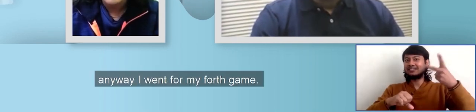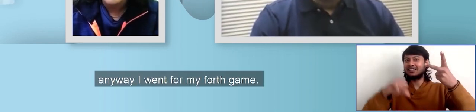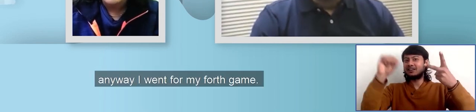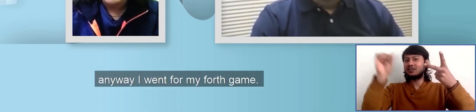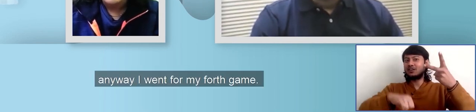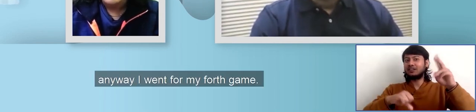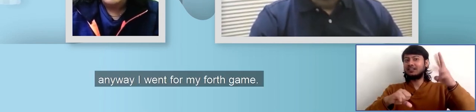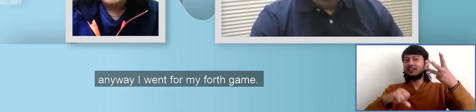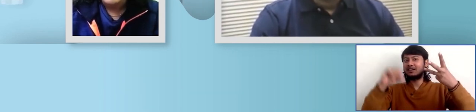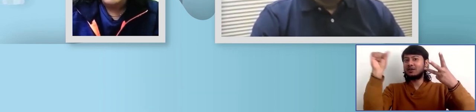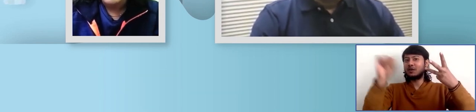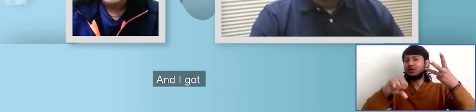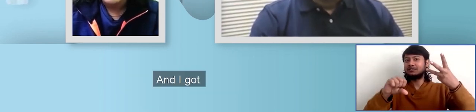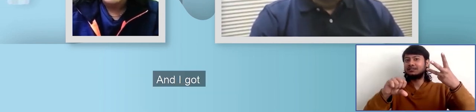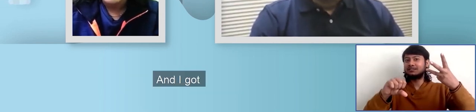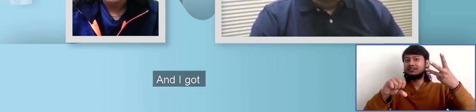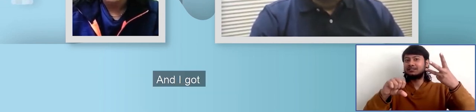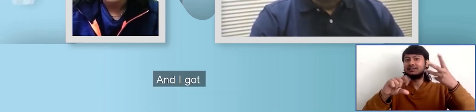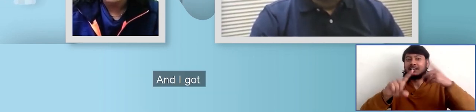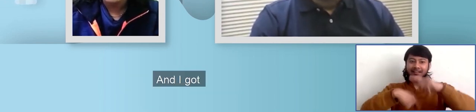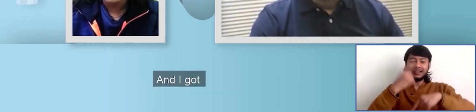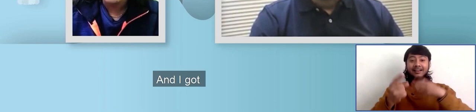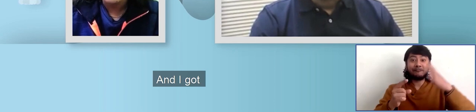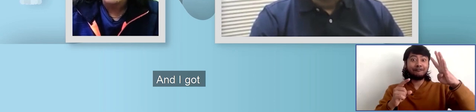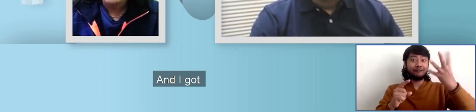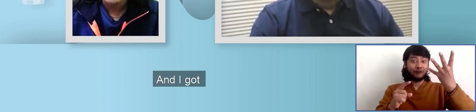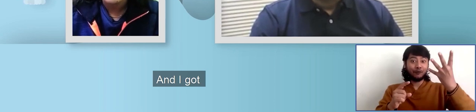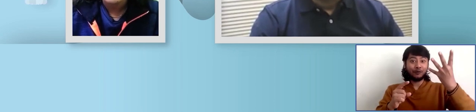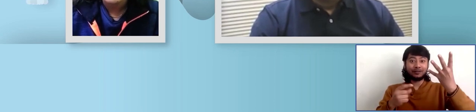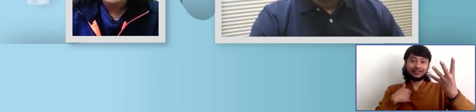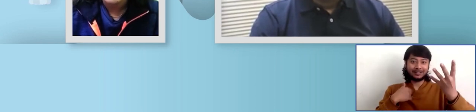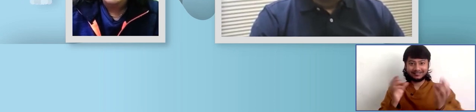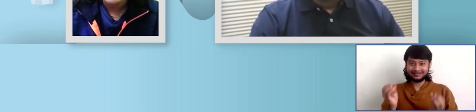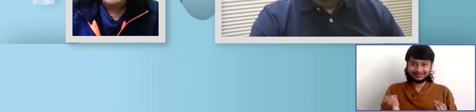anyway, I went for the fourth game, and I got